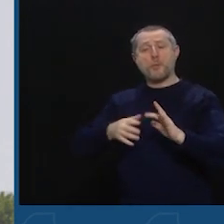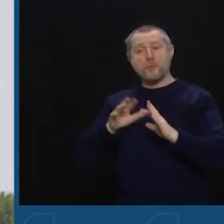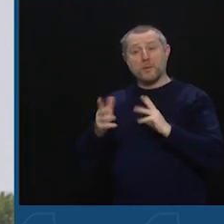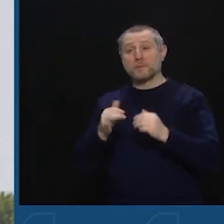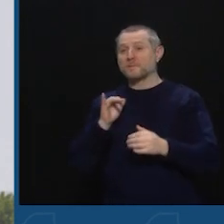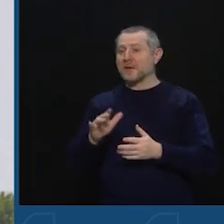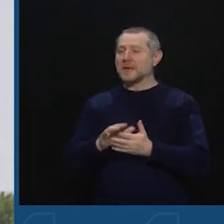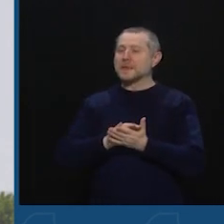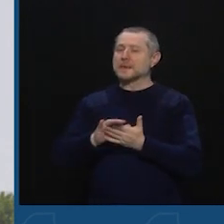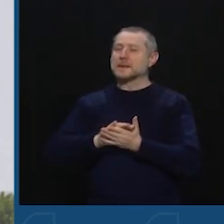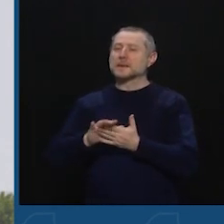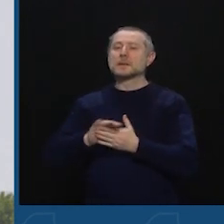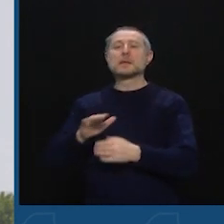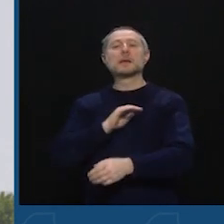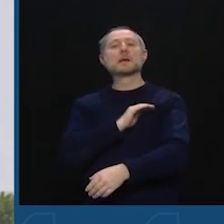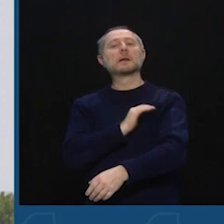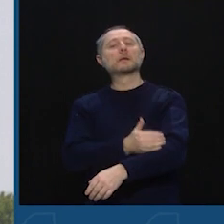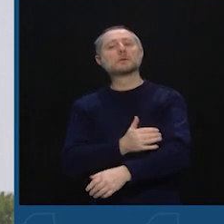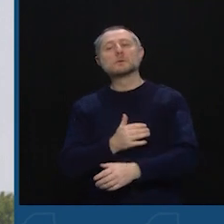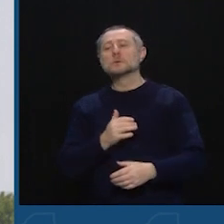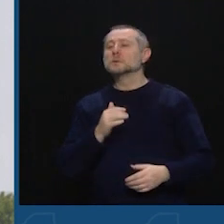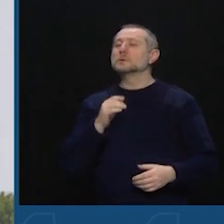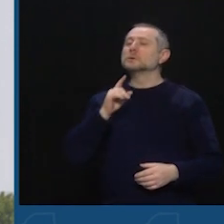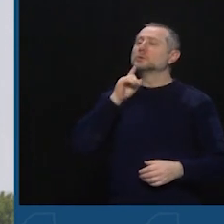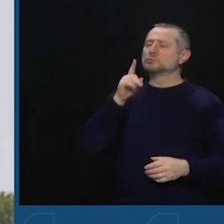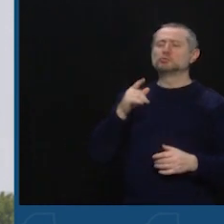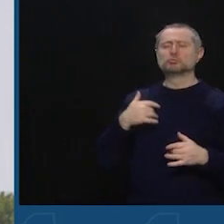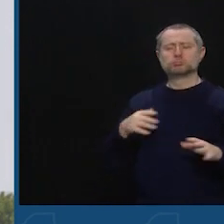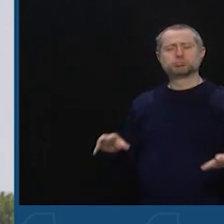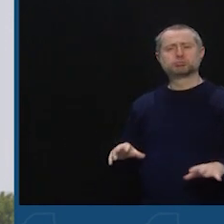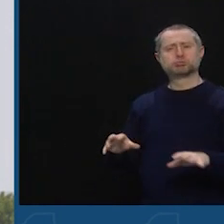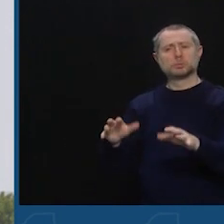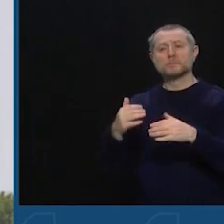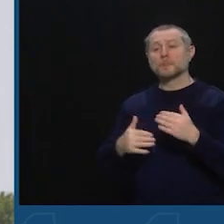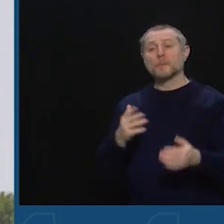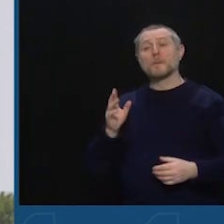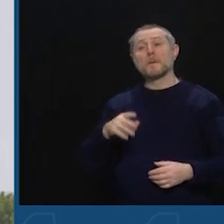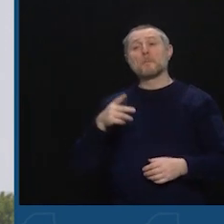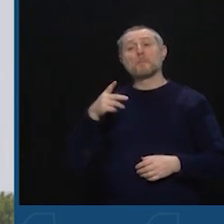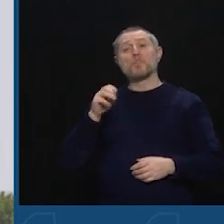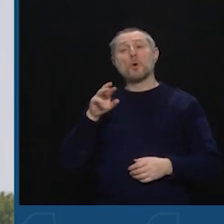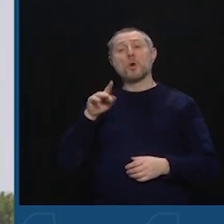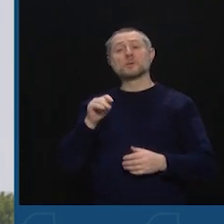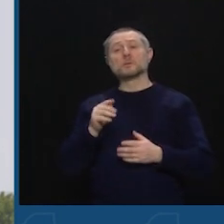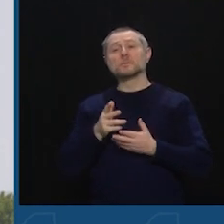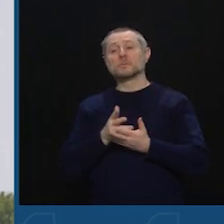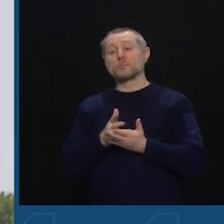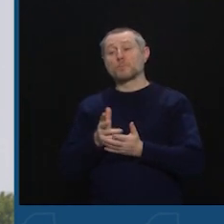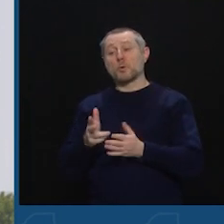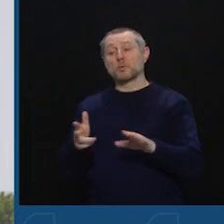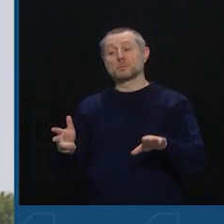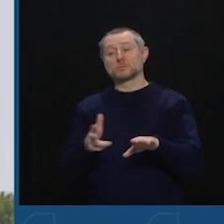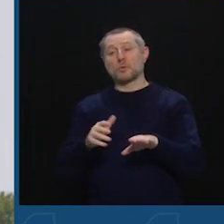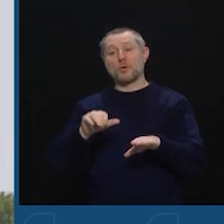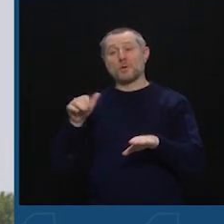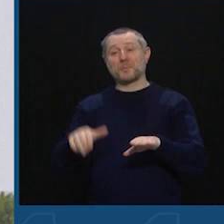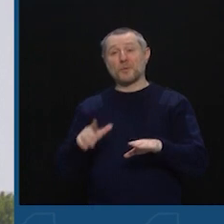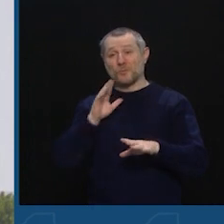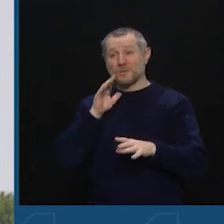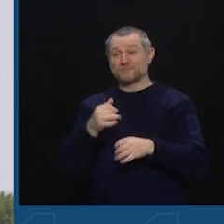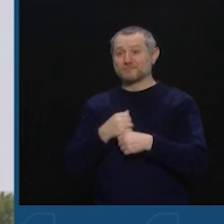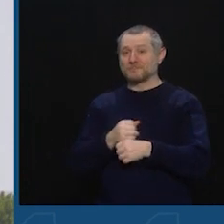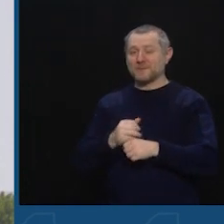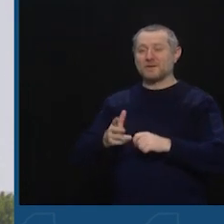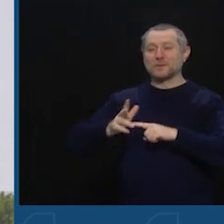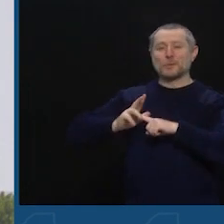energy opportunities. You're going to see in the Port of Albany the manufacture of components for wind turbines that'll go